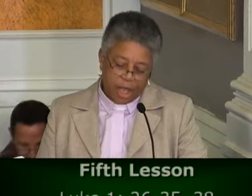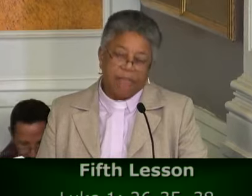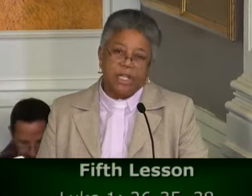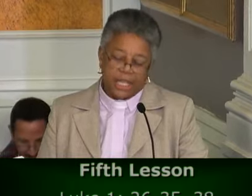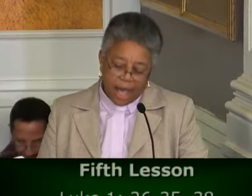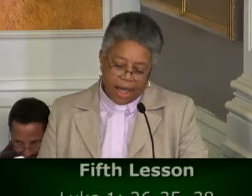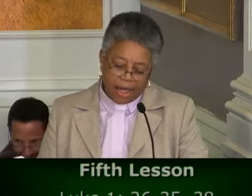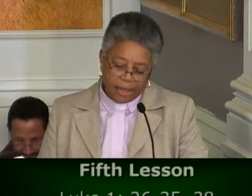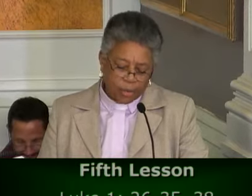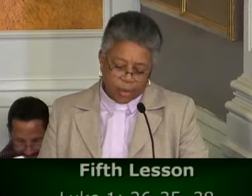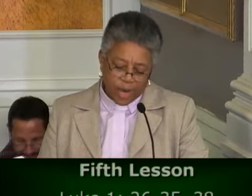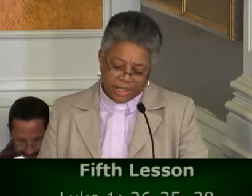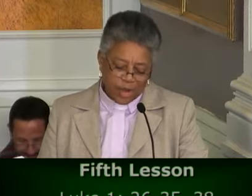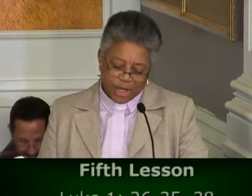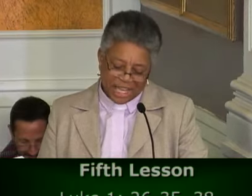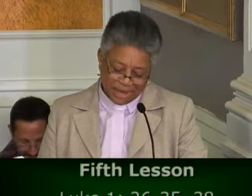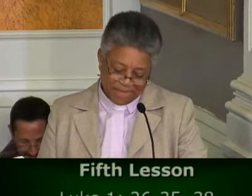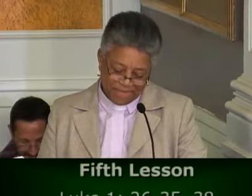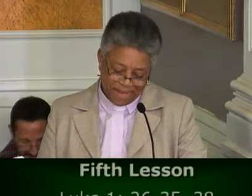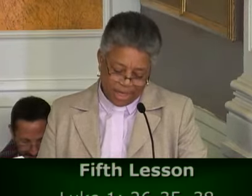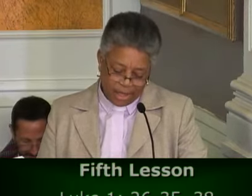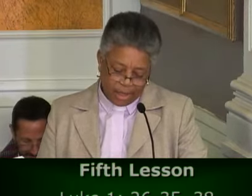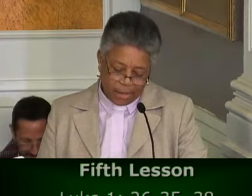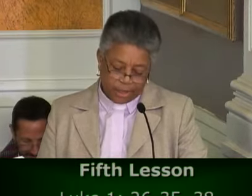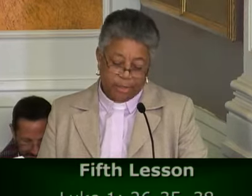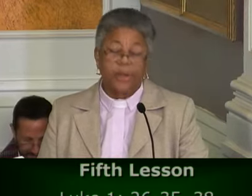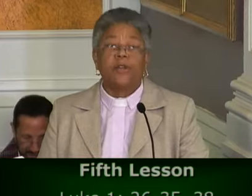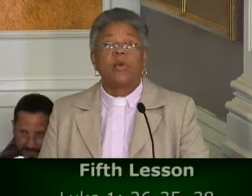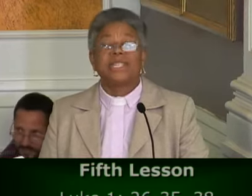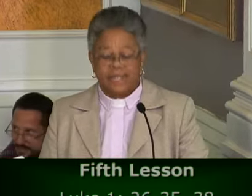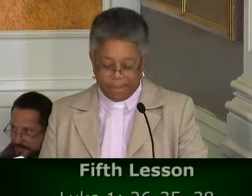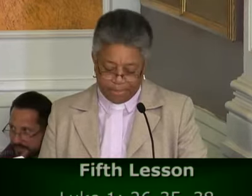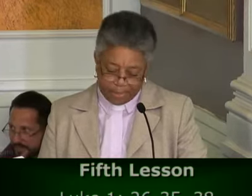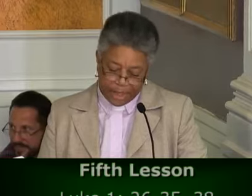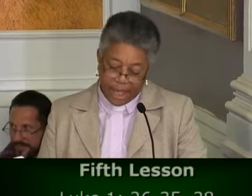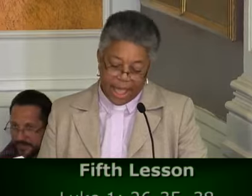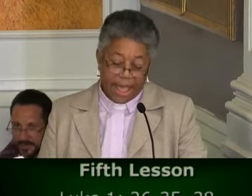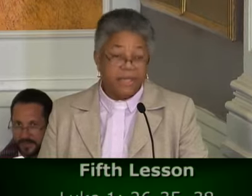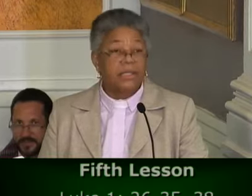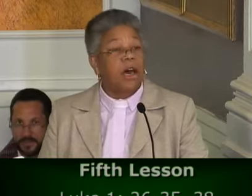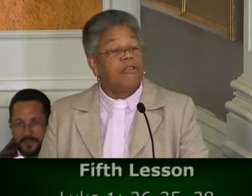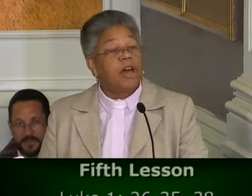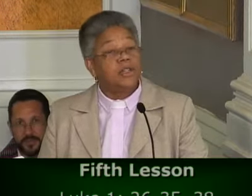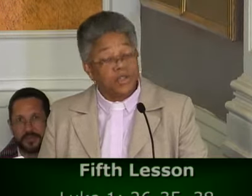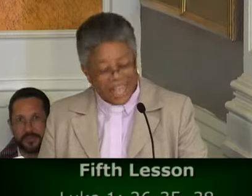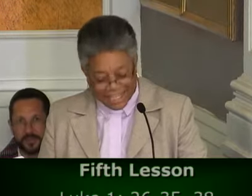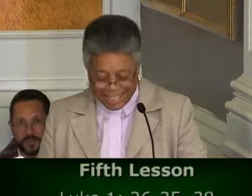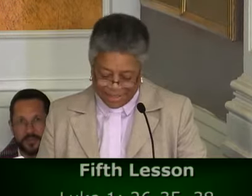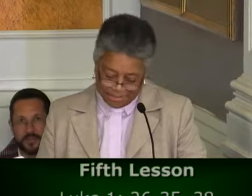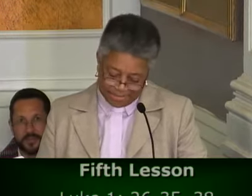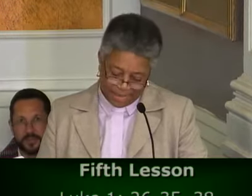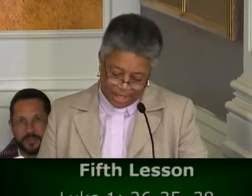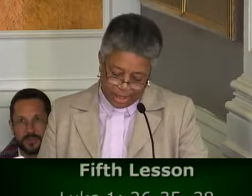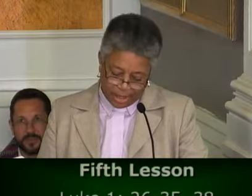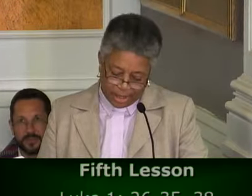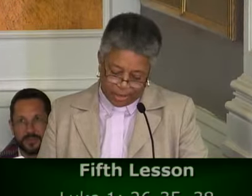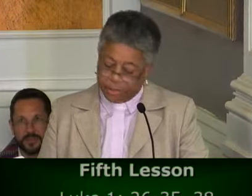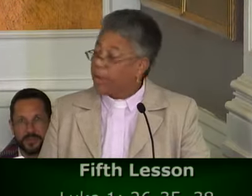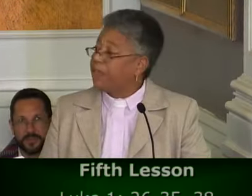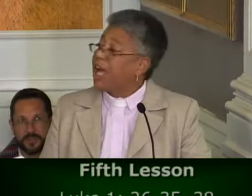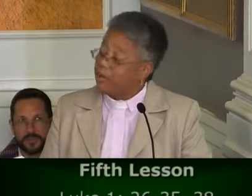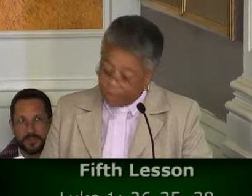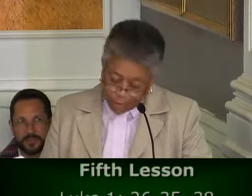of the sovereign God will rest on him, the spirit of wisdom and of understanding,